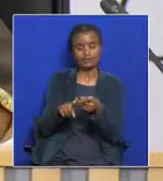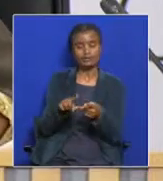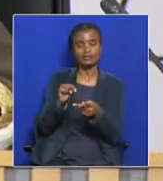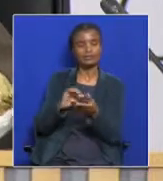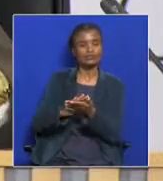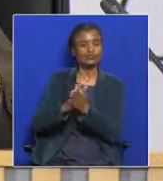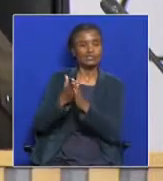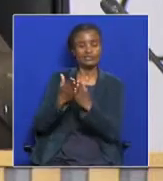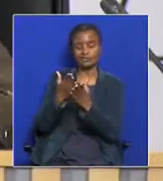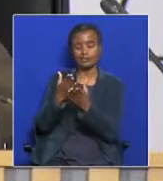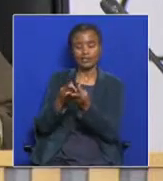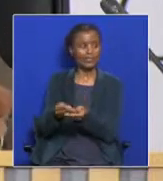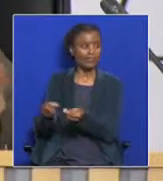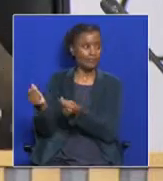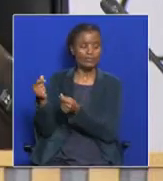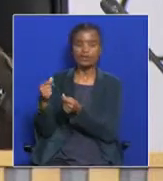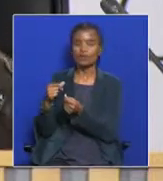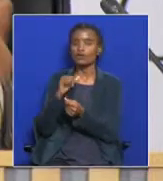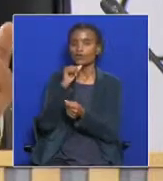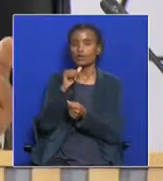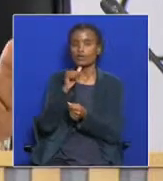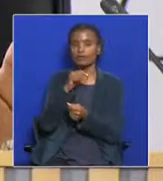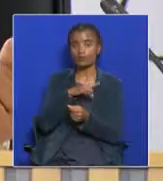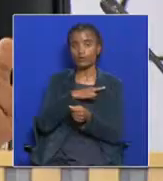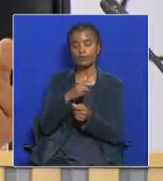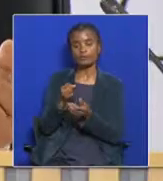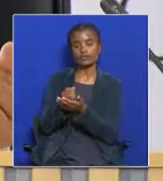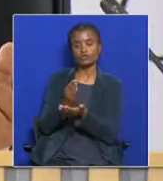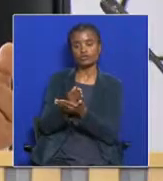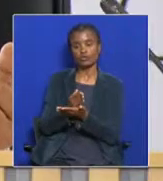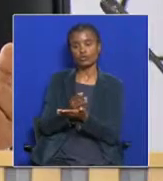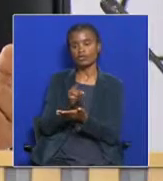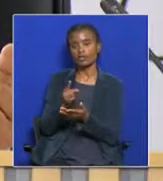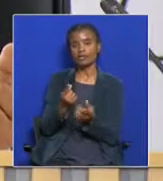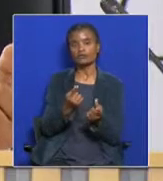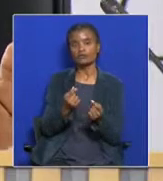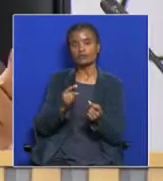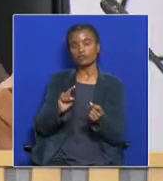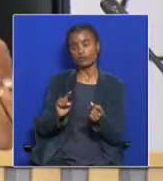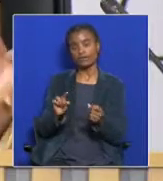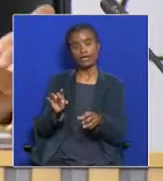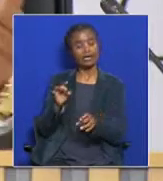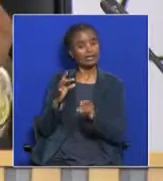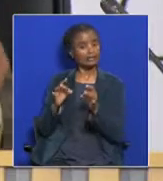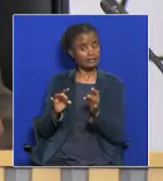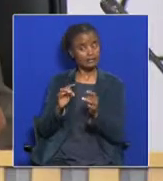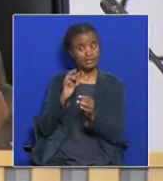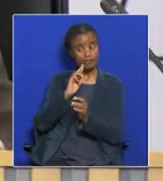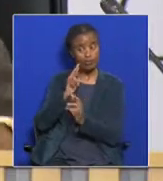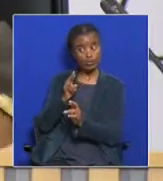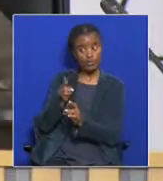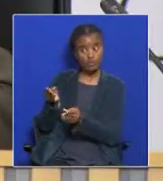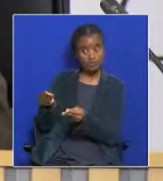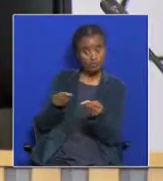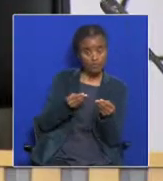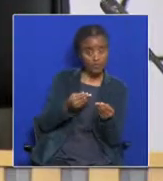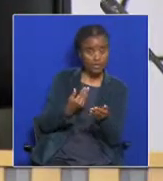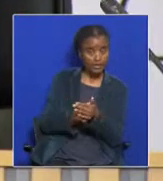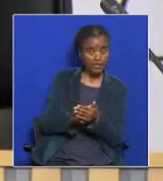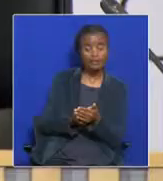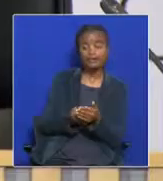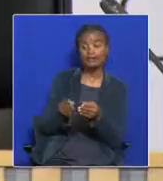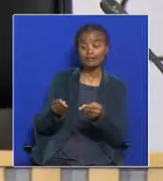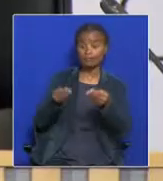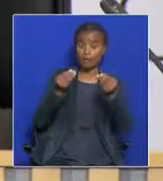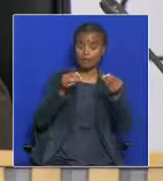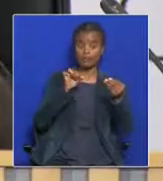was trying to get the ball rolling that, can I get an analysis report from you guys? Okay, now that I've got my analysis report, let me file it